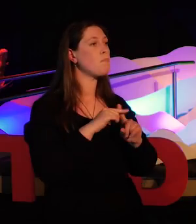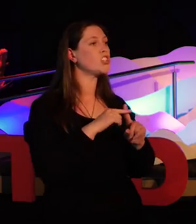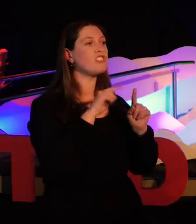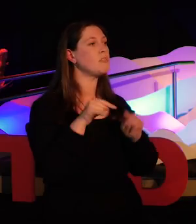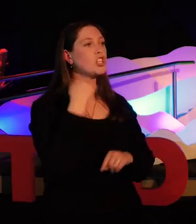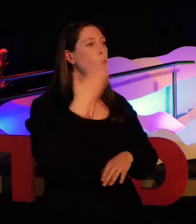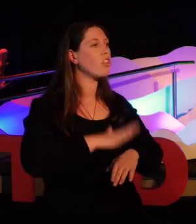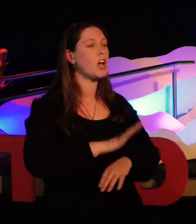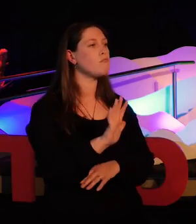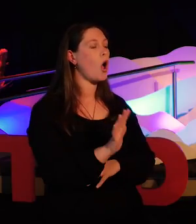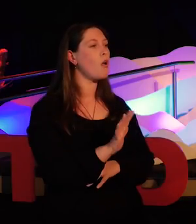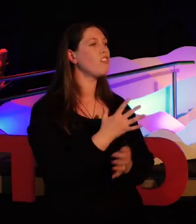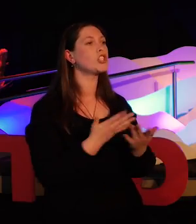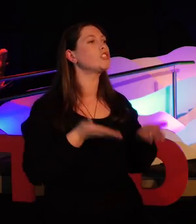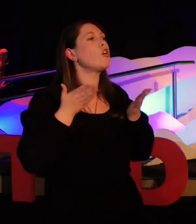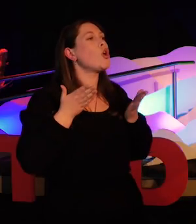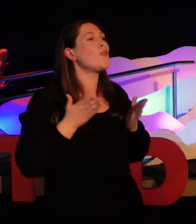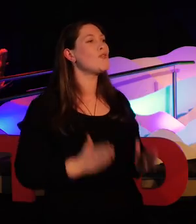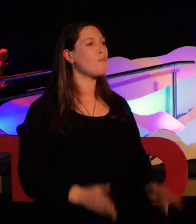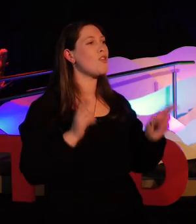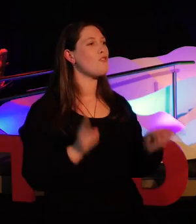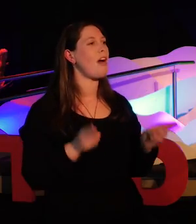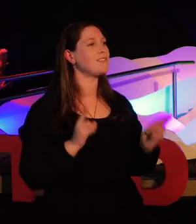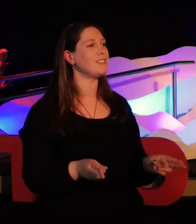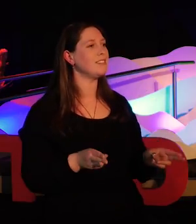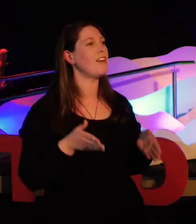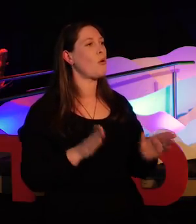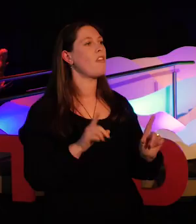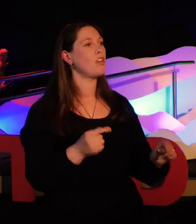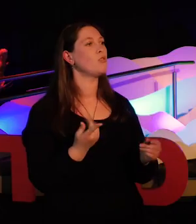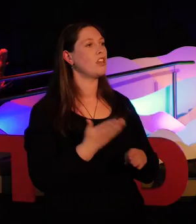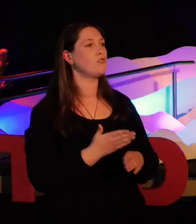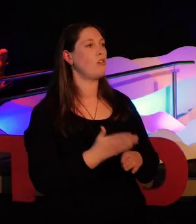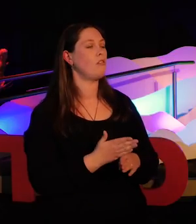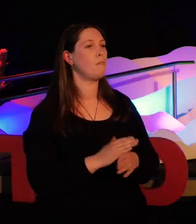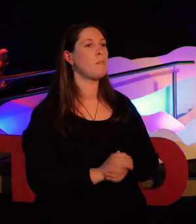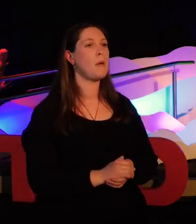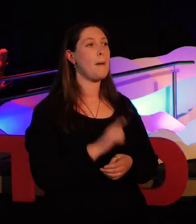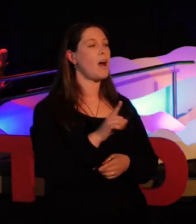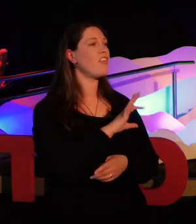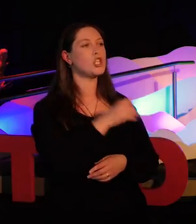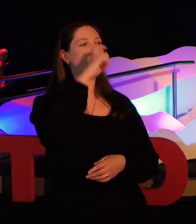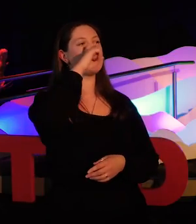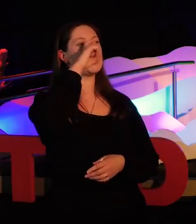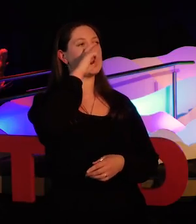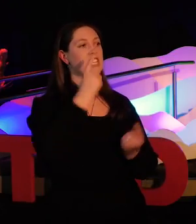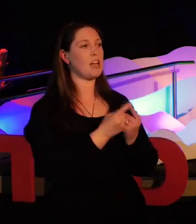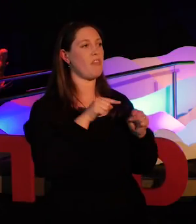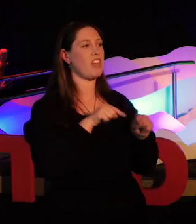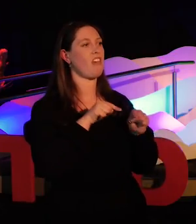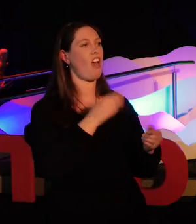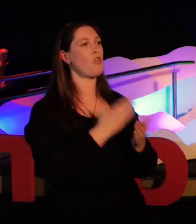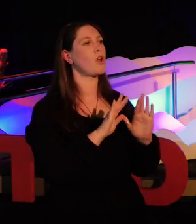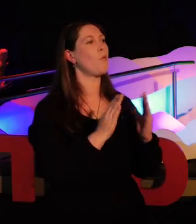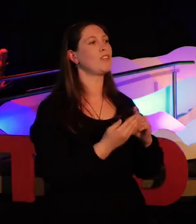messages. There's a whole lot of just humanness in how they go about what they do. But what they don't do is pretend something's